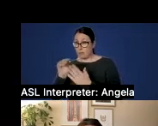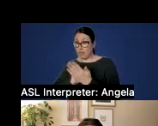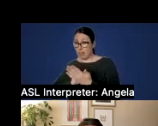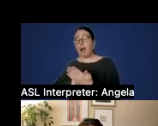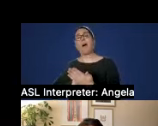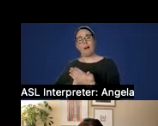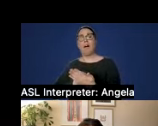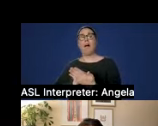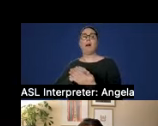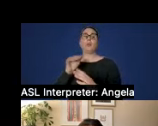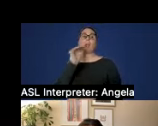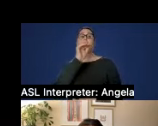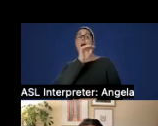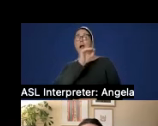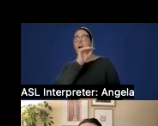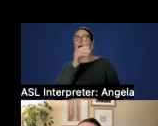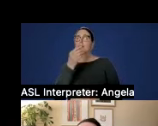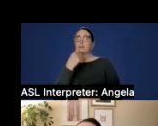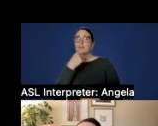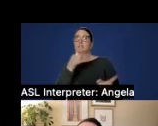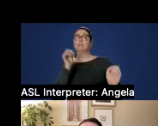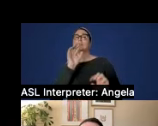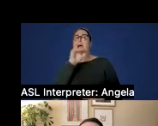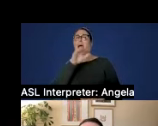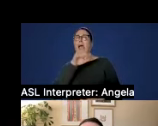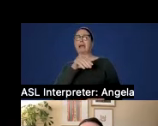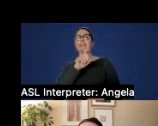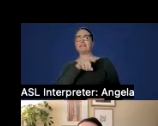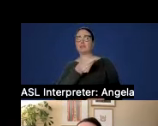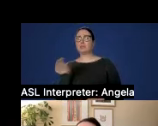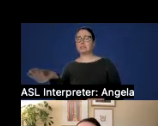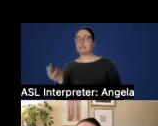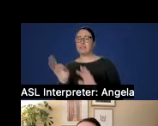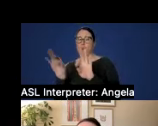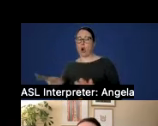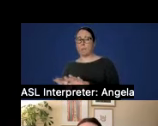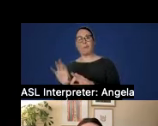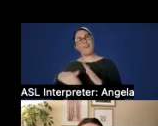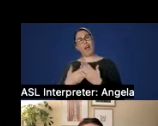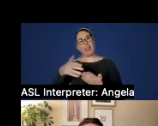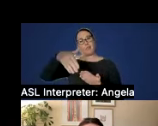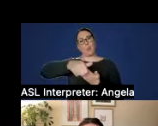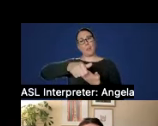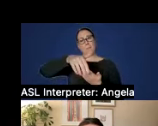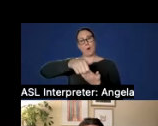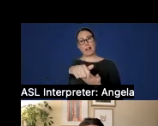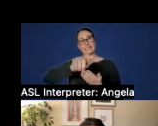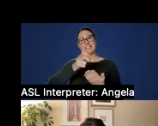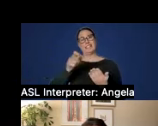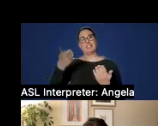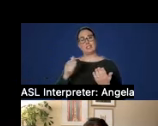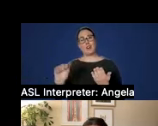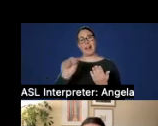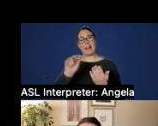and completed. I think we've all had those clipboards, right? We're trying to fill them out and make sure we still